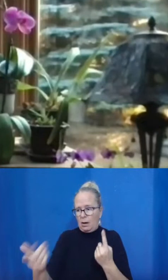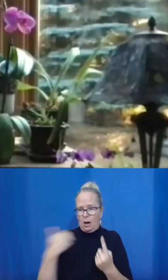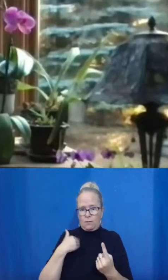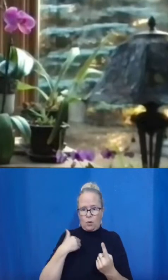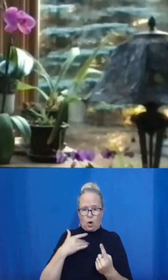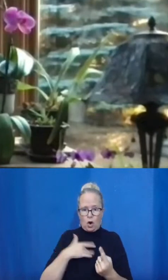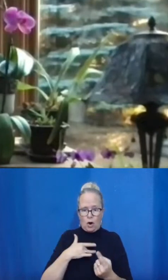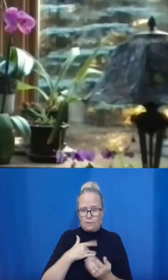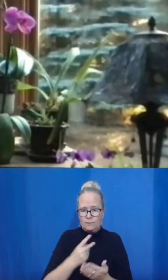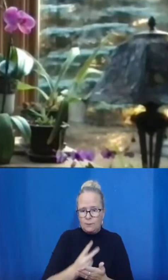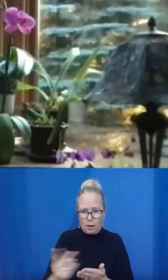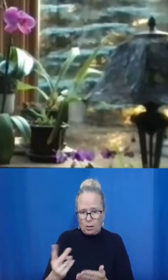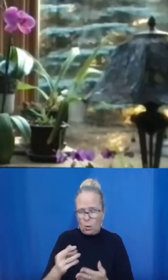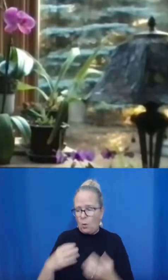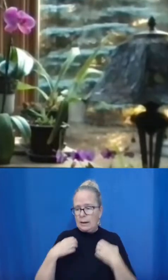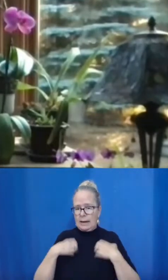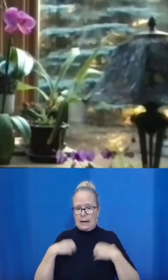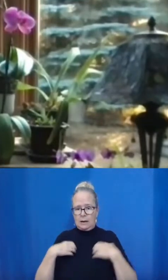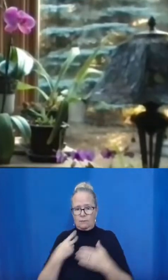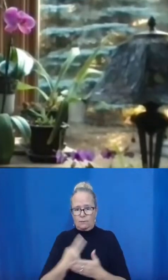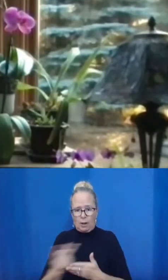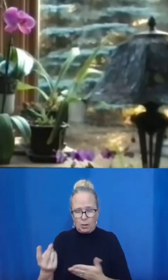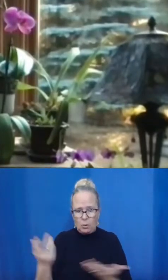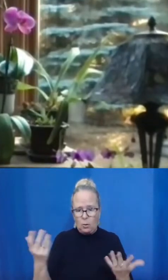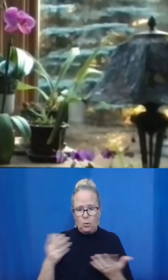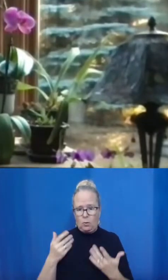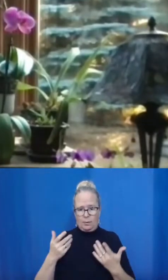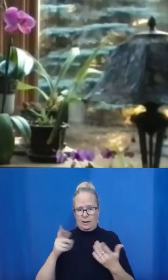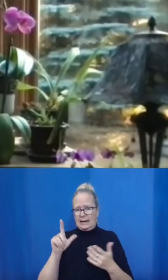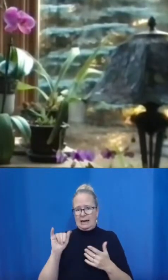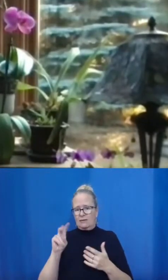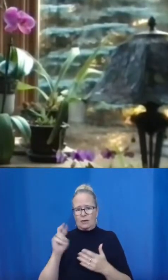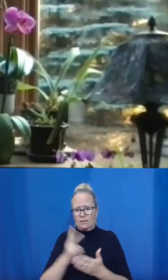event that comes with our ability to